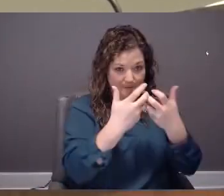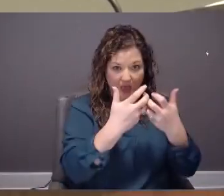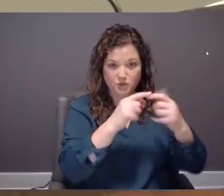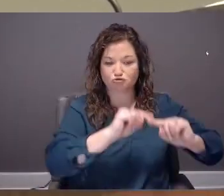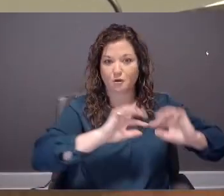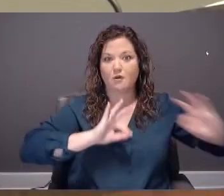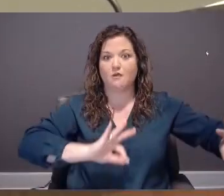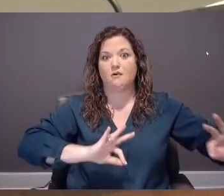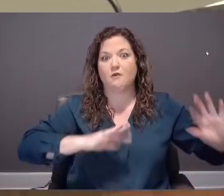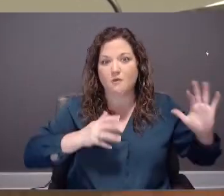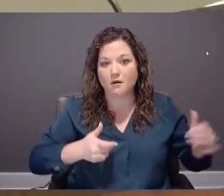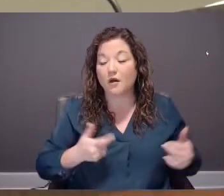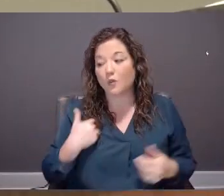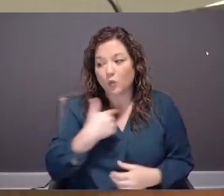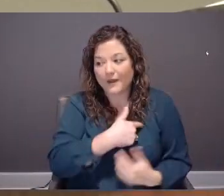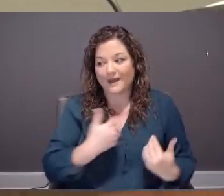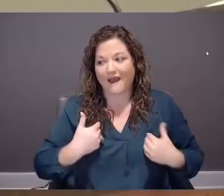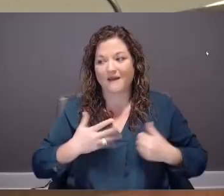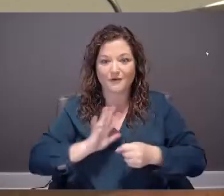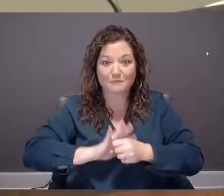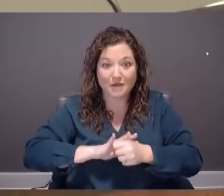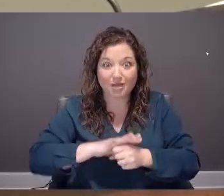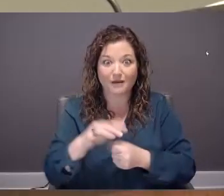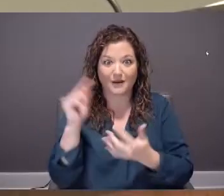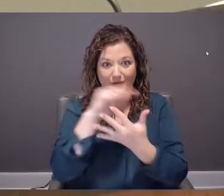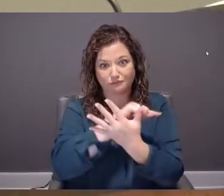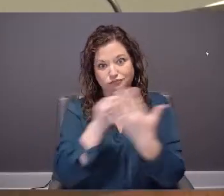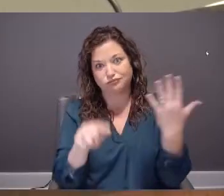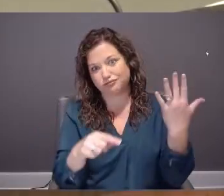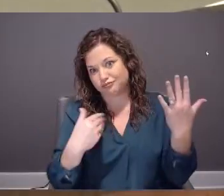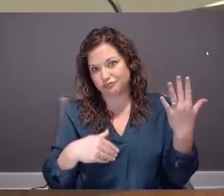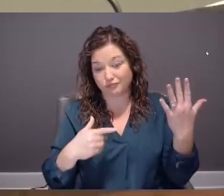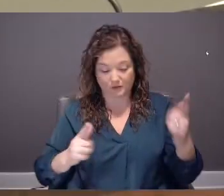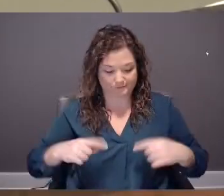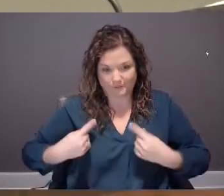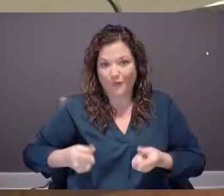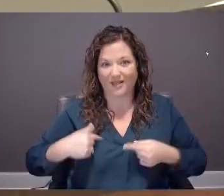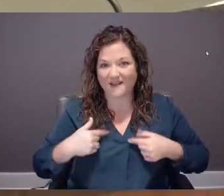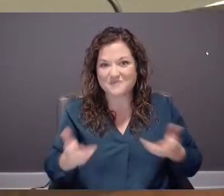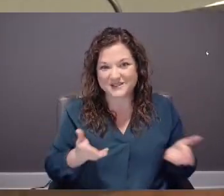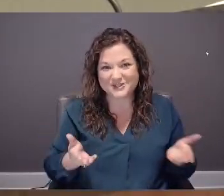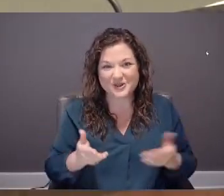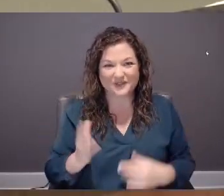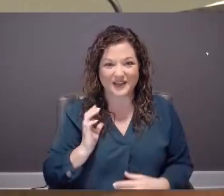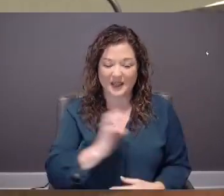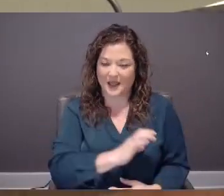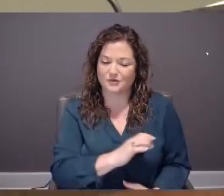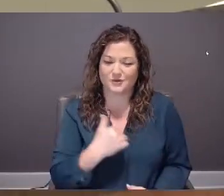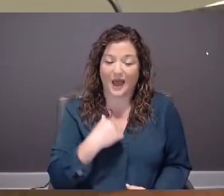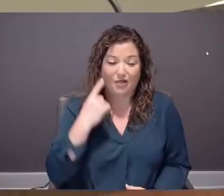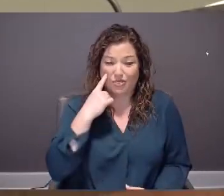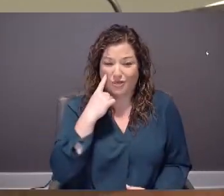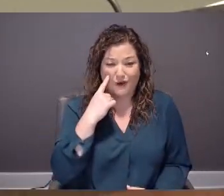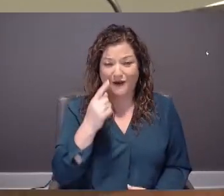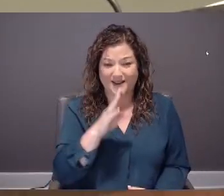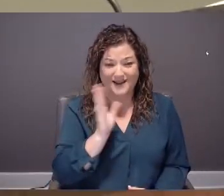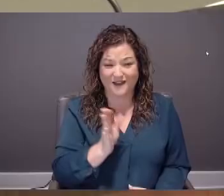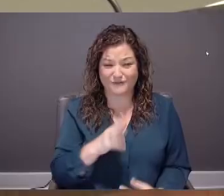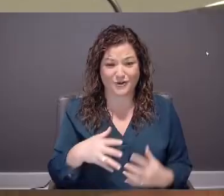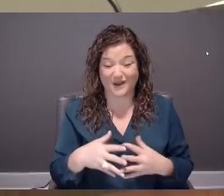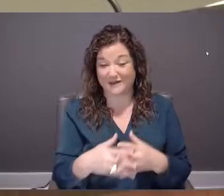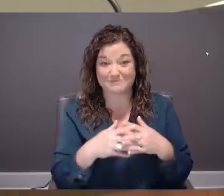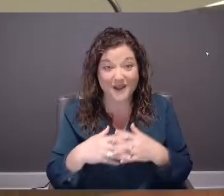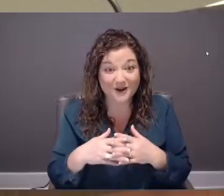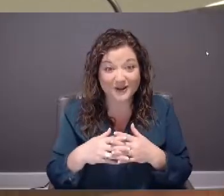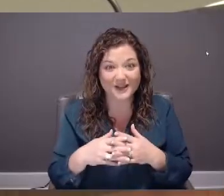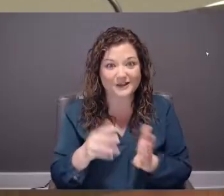that throughout my time on council that I would have never thought, you know, American Rescue Relief Plan funds or